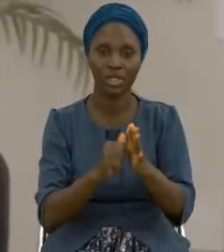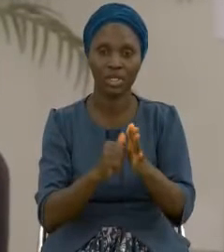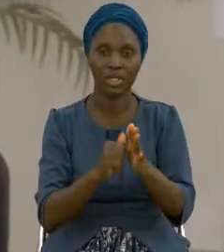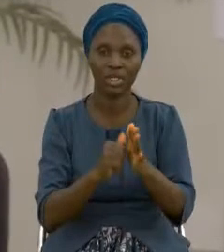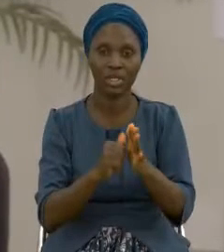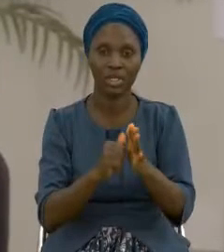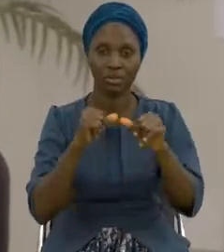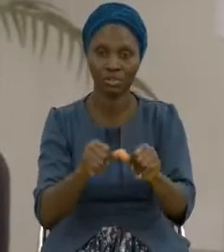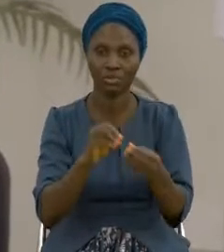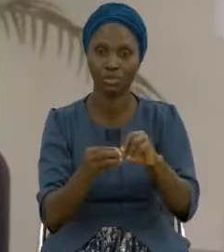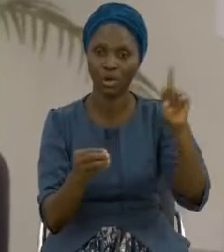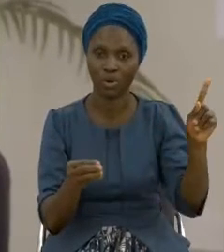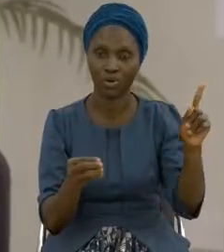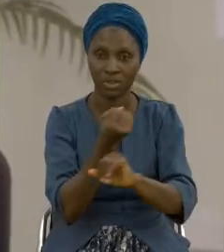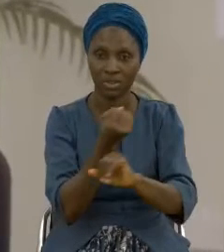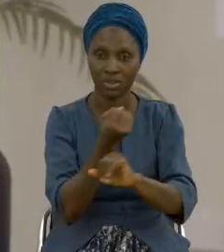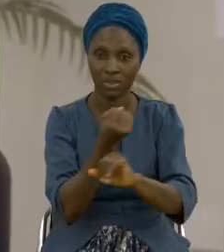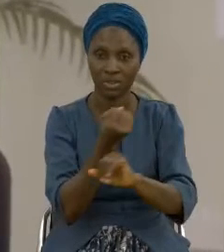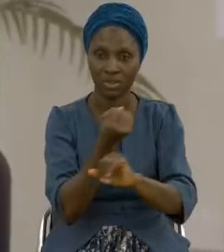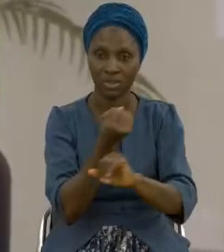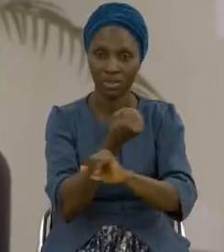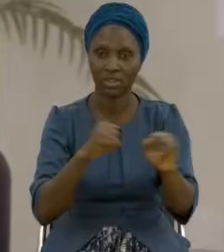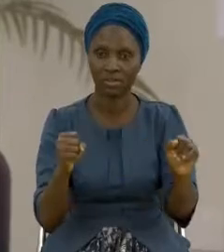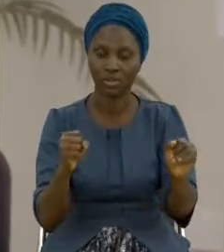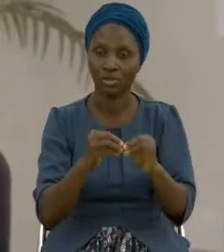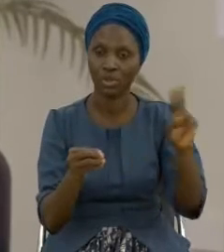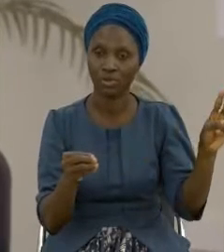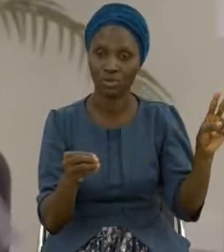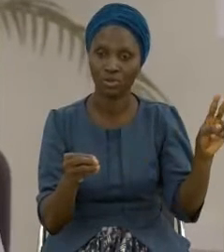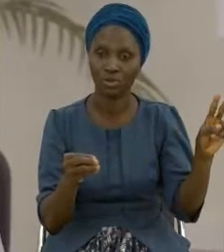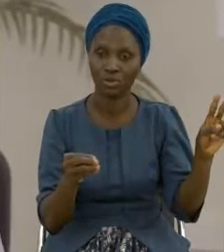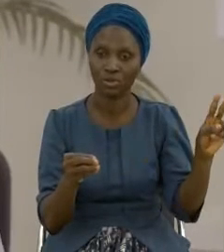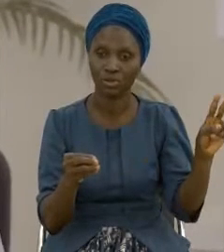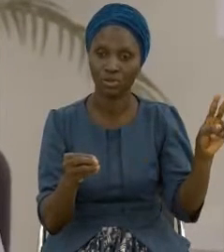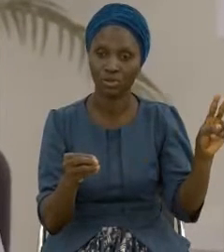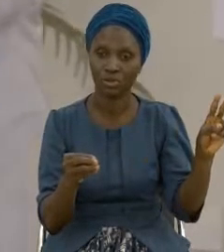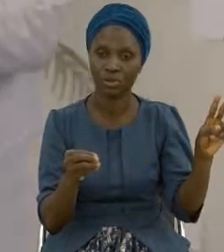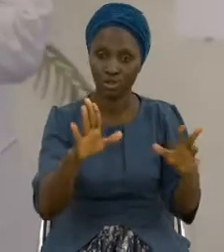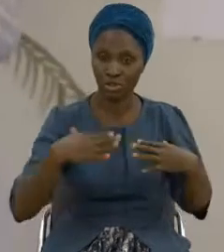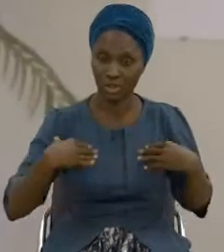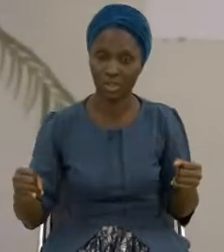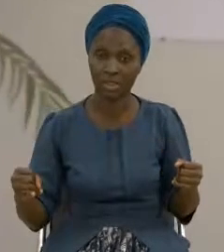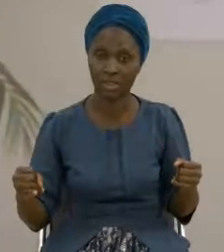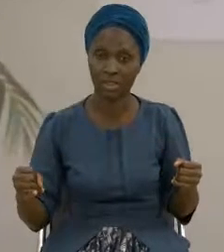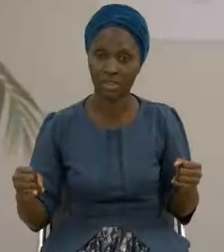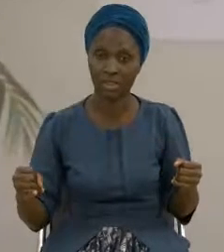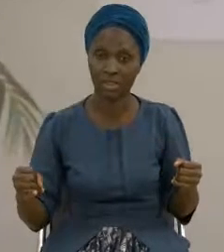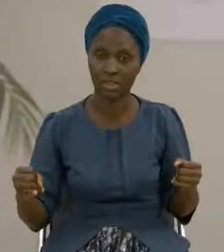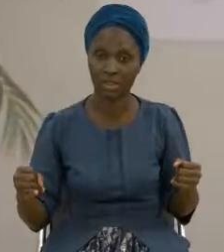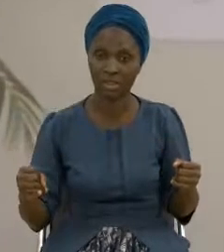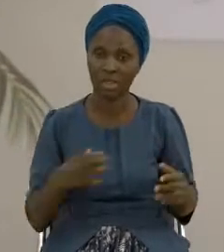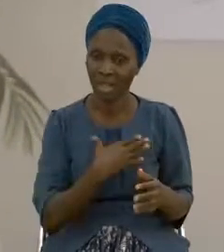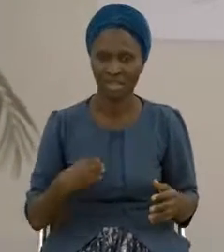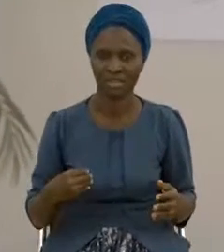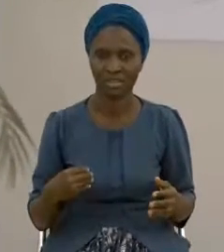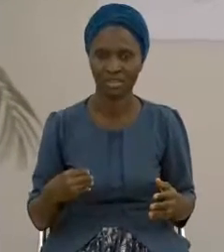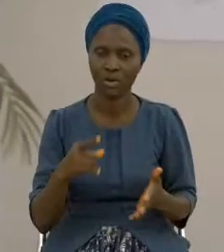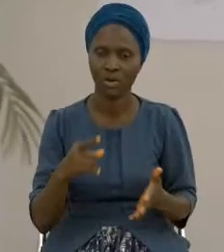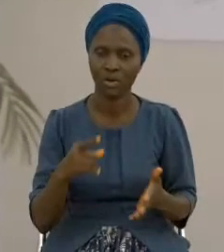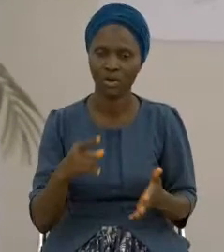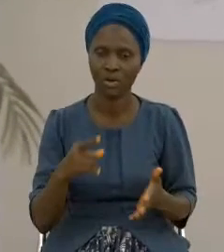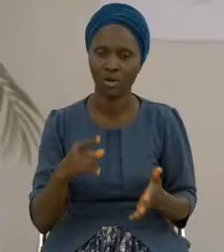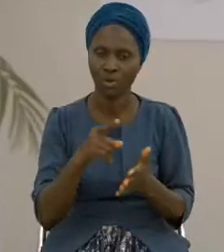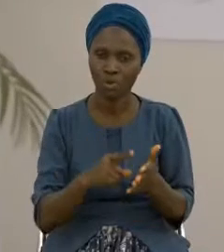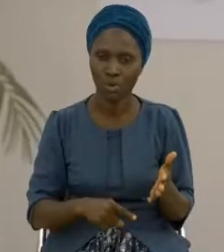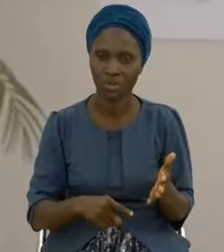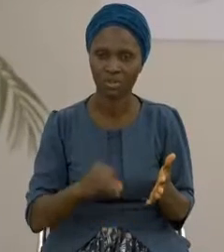Number two, your healing. And what's the medicine for the healing? Whatever the